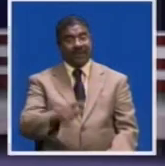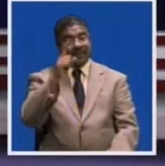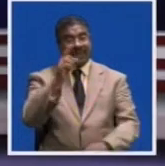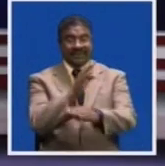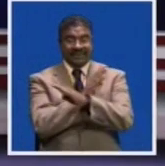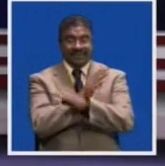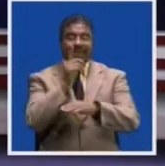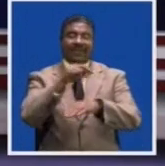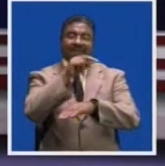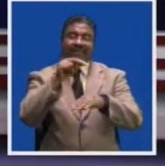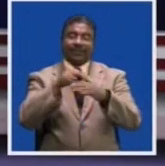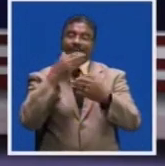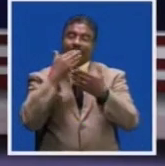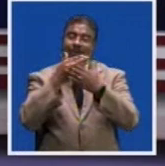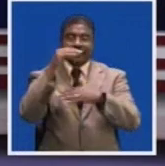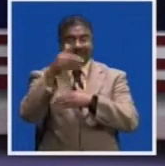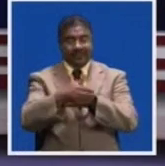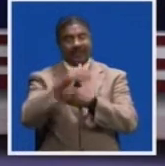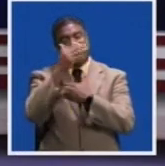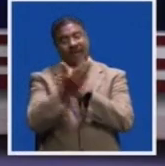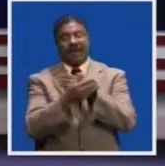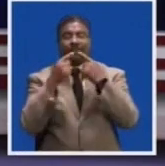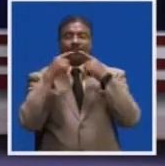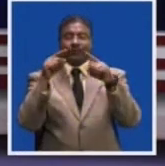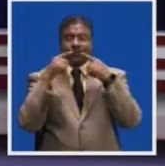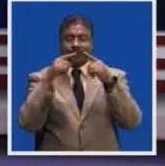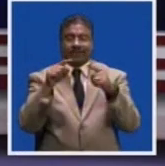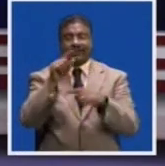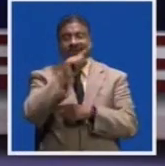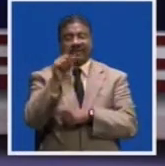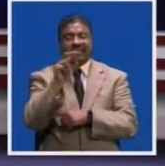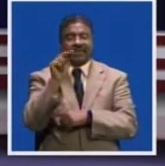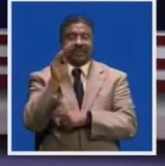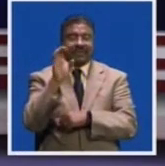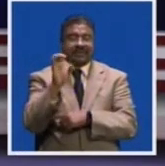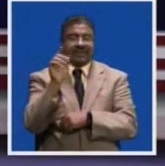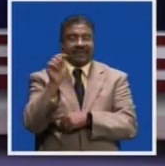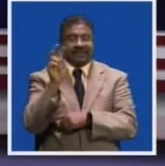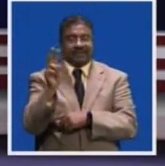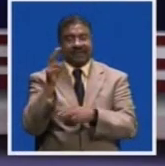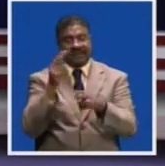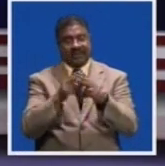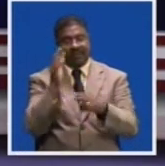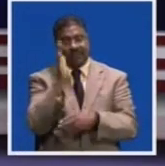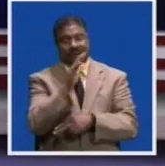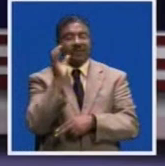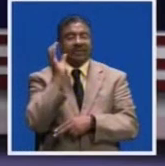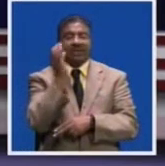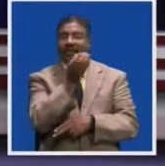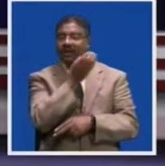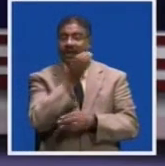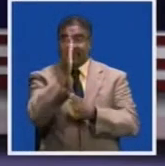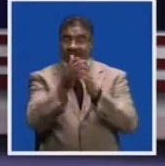One Zambia, One Nation. Good evening. Welcome to the news on ZNBC TV. My name is Chilufya Mwelwa, and on sign